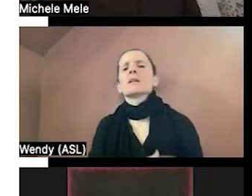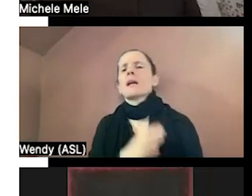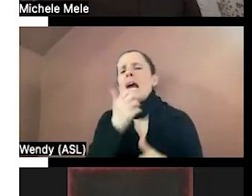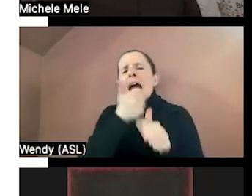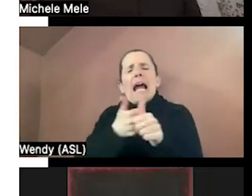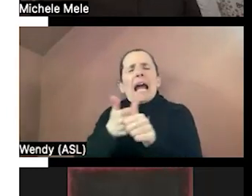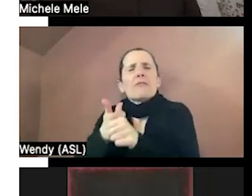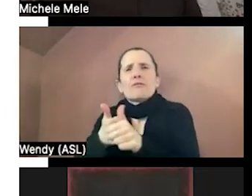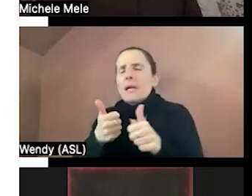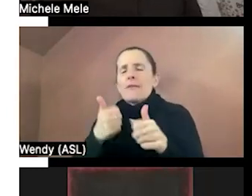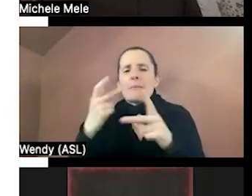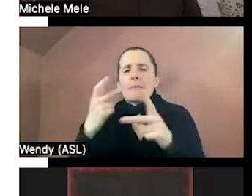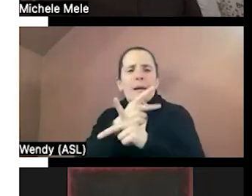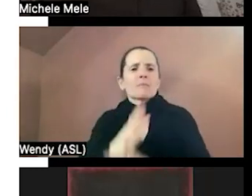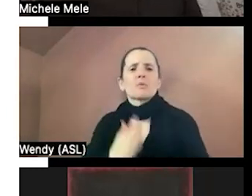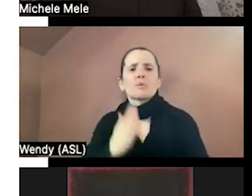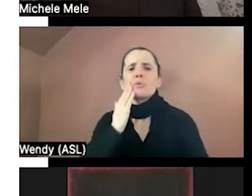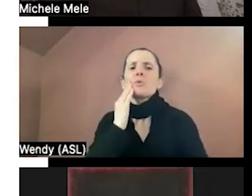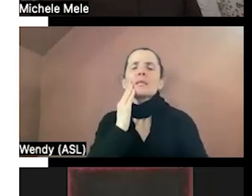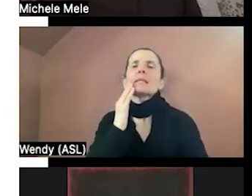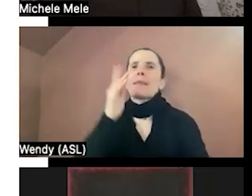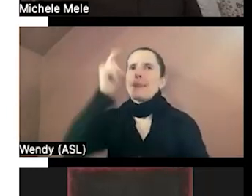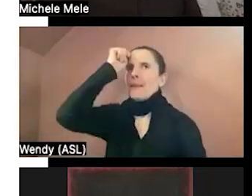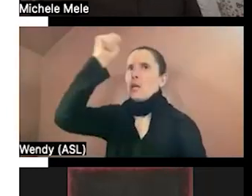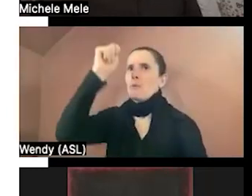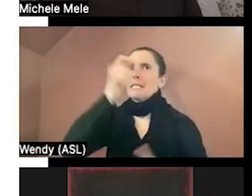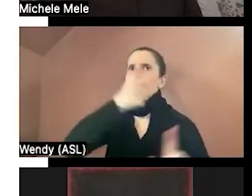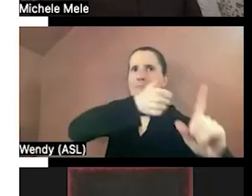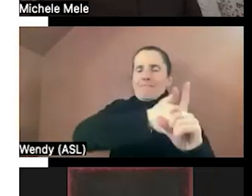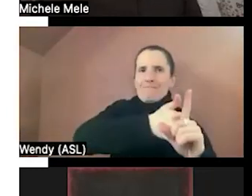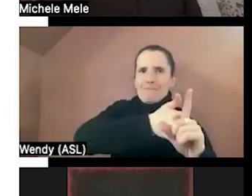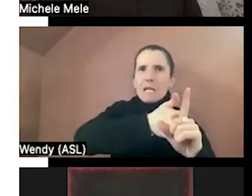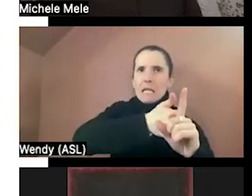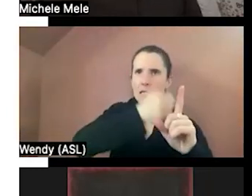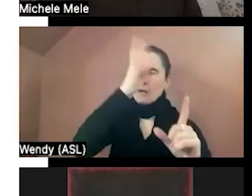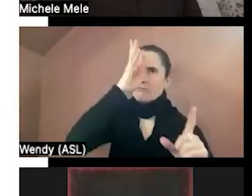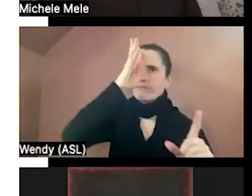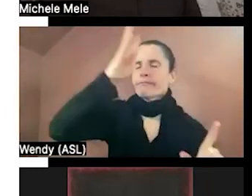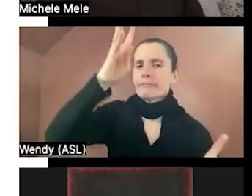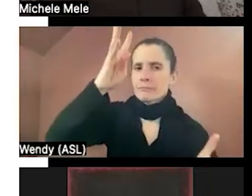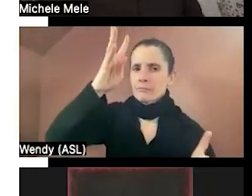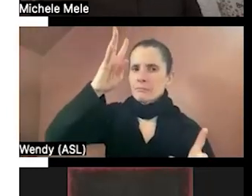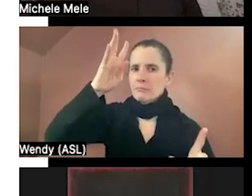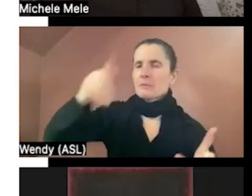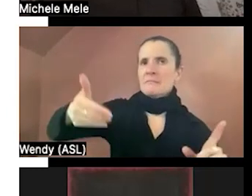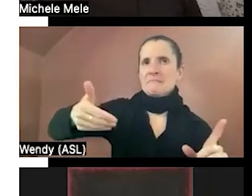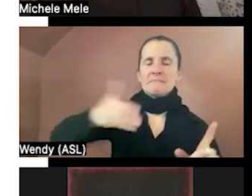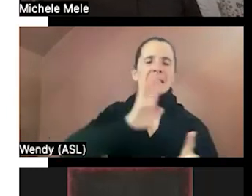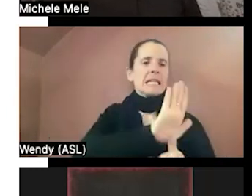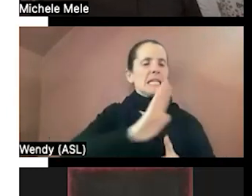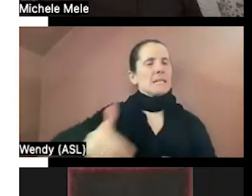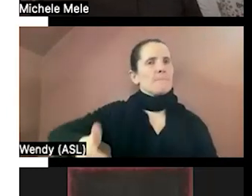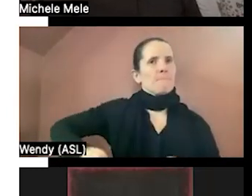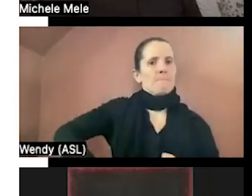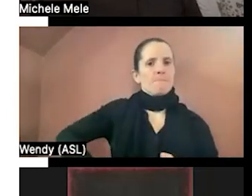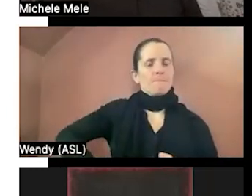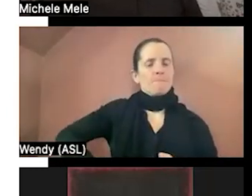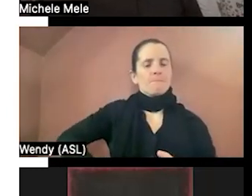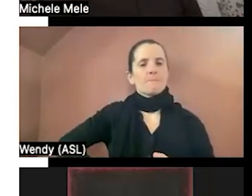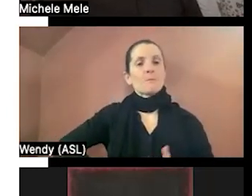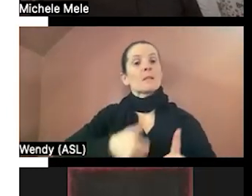Bayes theorem, of course. Those are, both of them, intuitions by Saunderson, who was the first one to prove